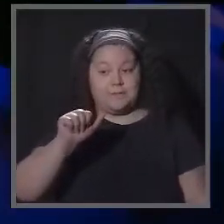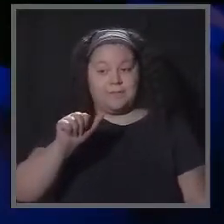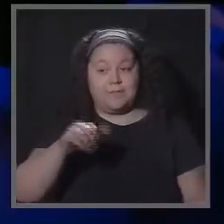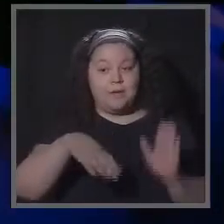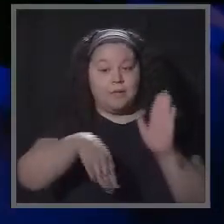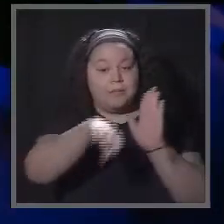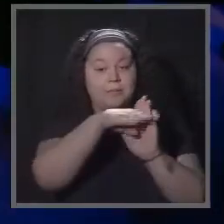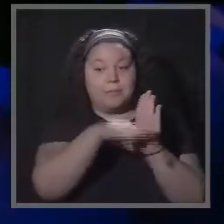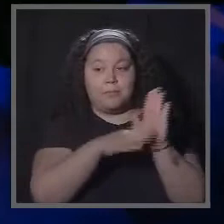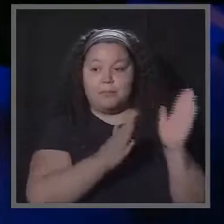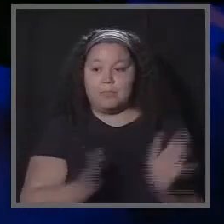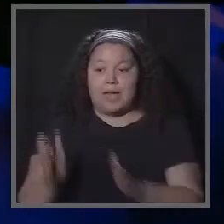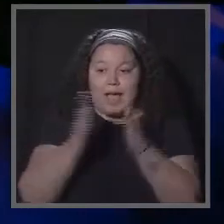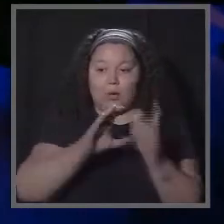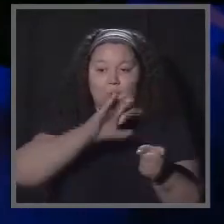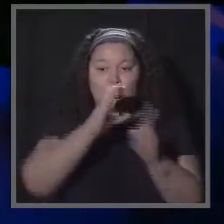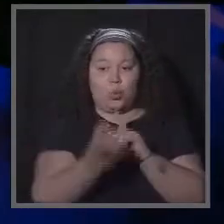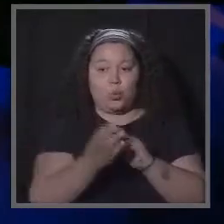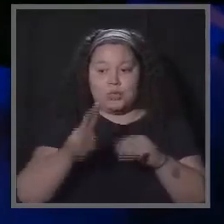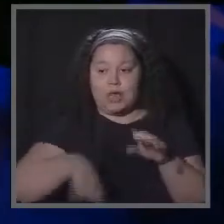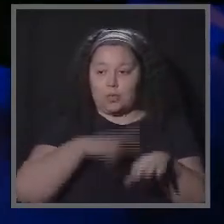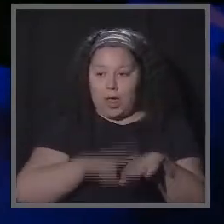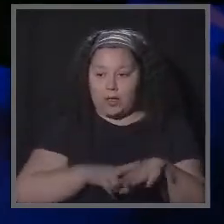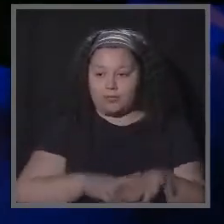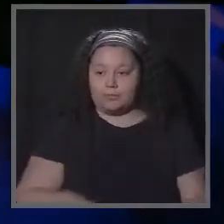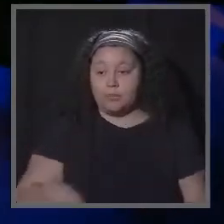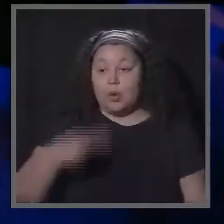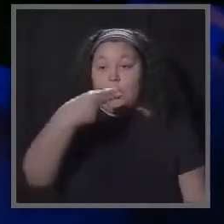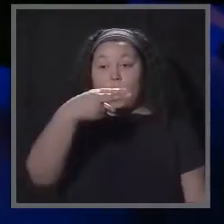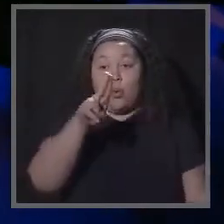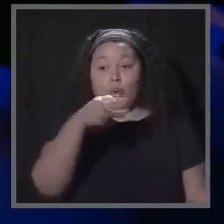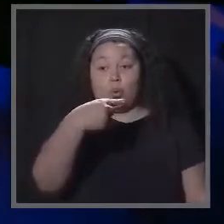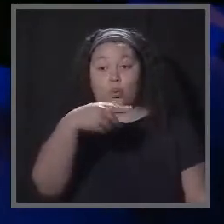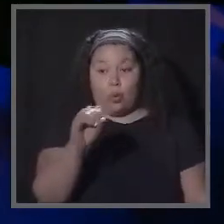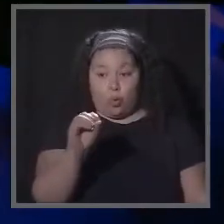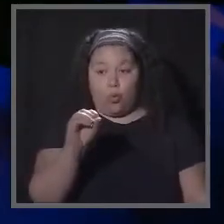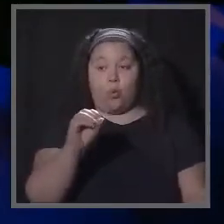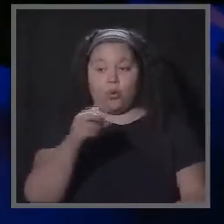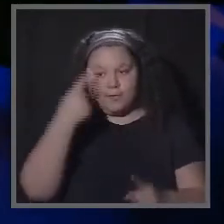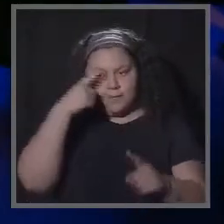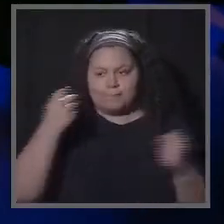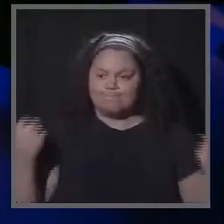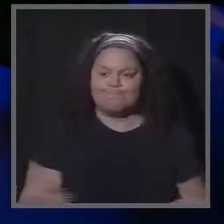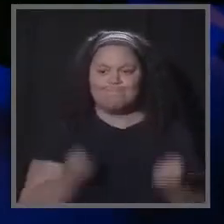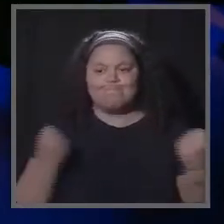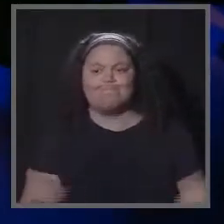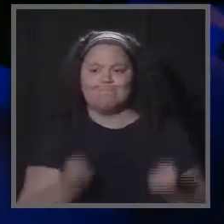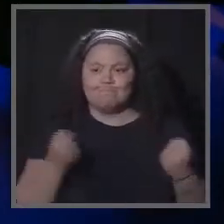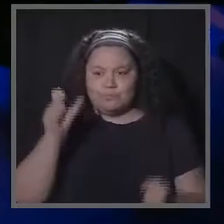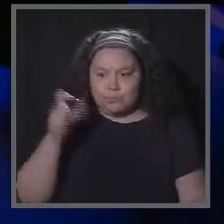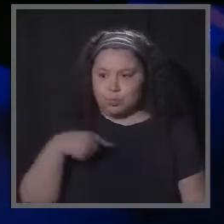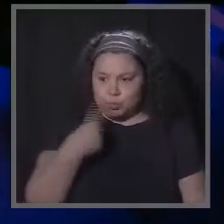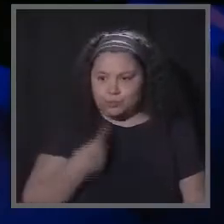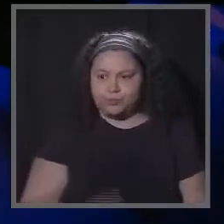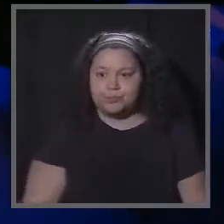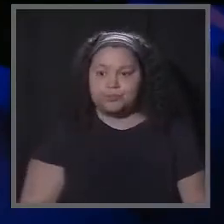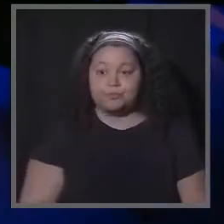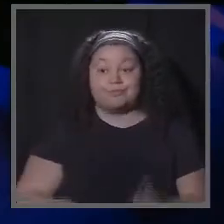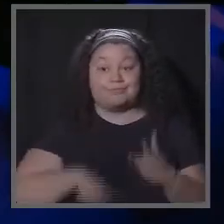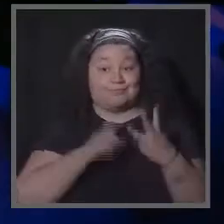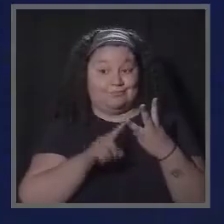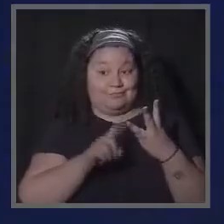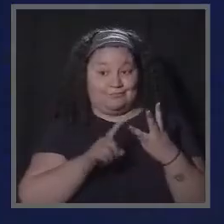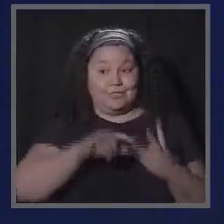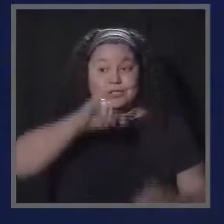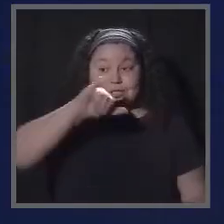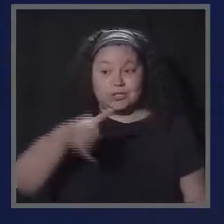Plan for Culture, with Hugo Cruz, who's a practitioner, and also to be joined remotely by Jonathan Gross from